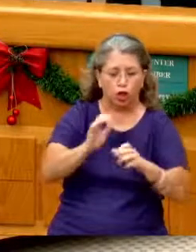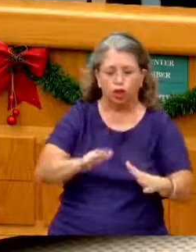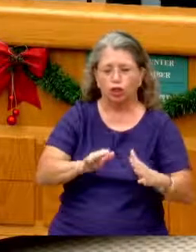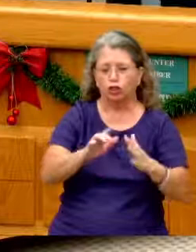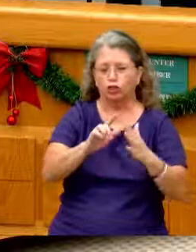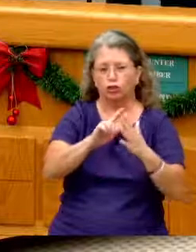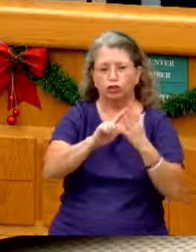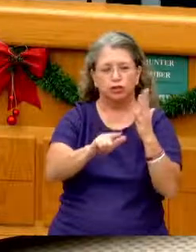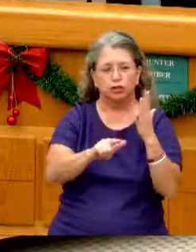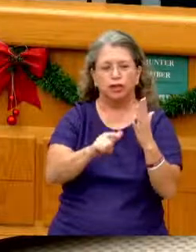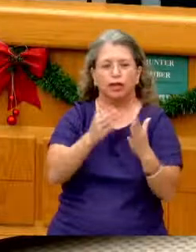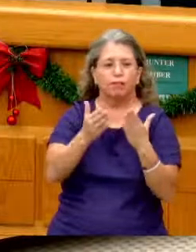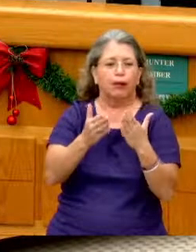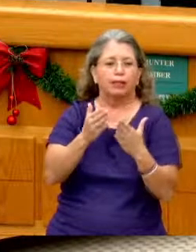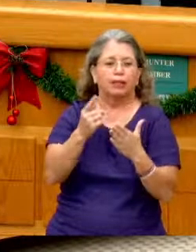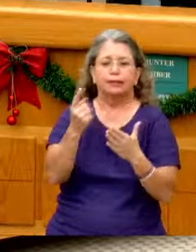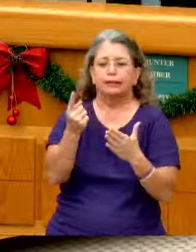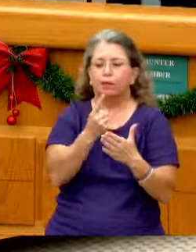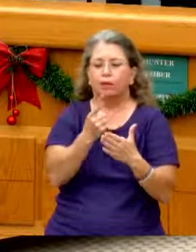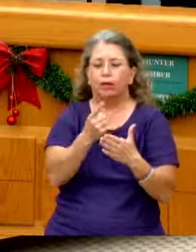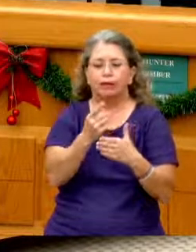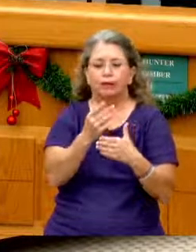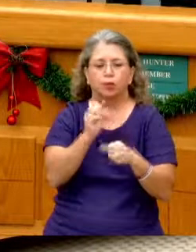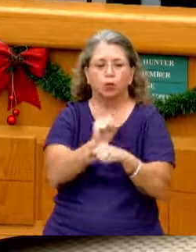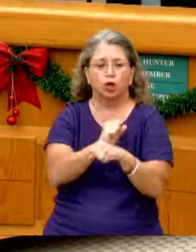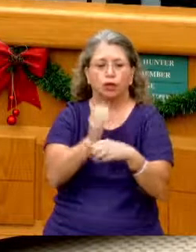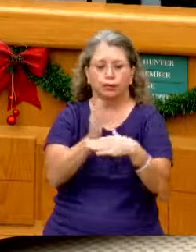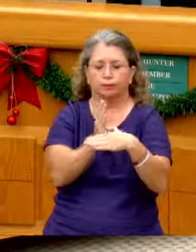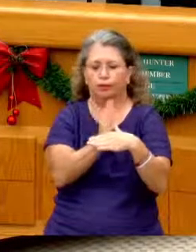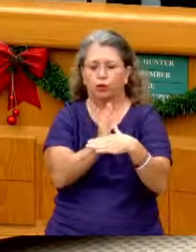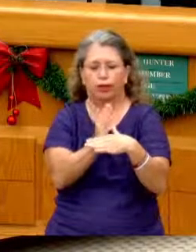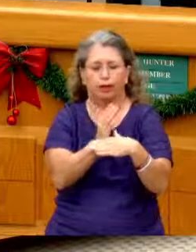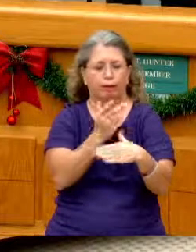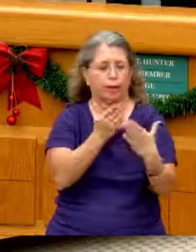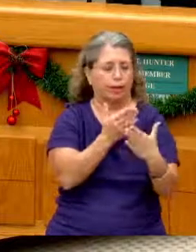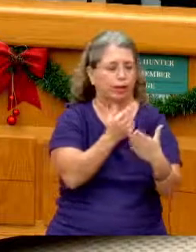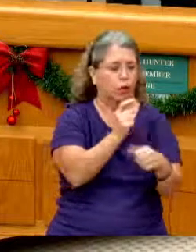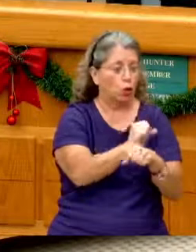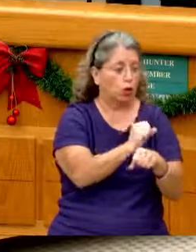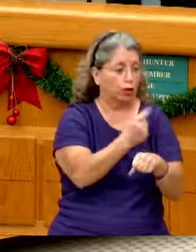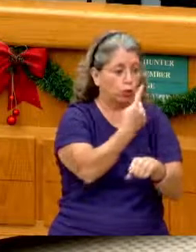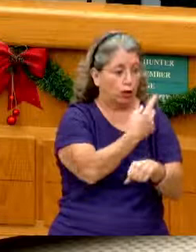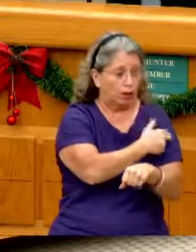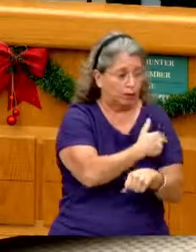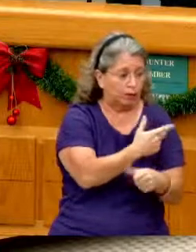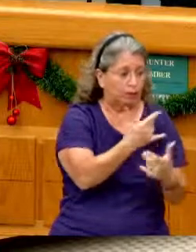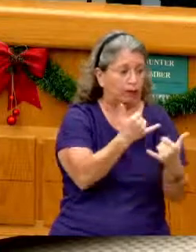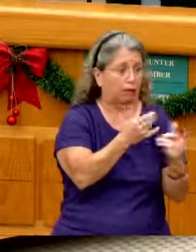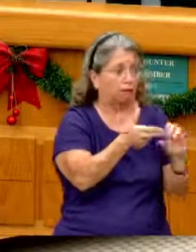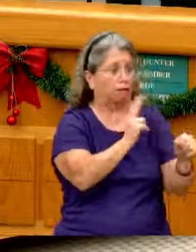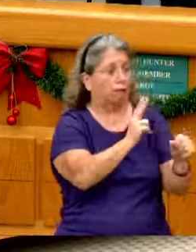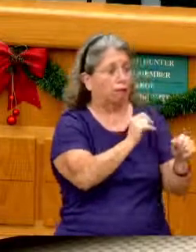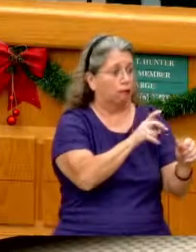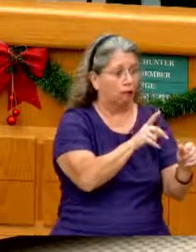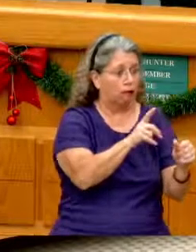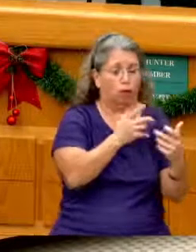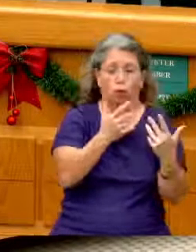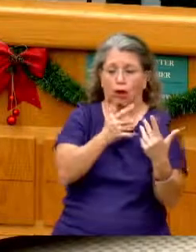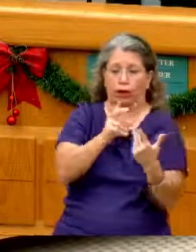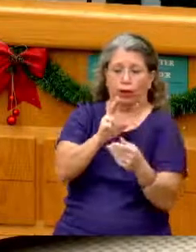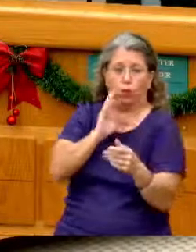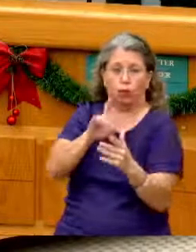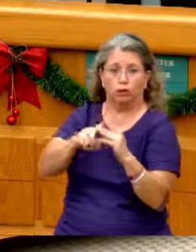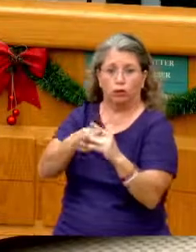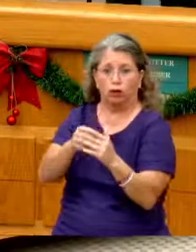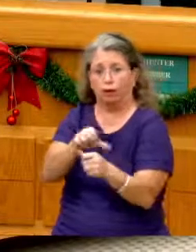could be somebody that's in between positions, a nurse that just worked at one hospital now is moving to another hospital, needs to get vaccinated, they